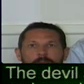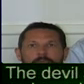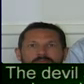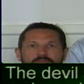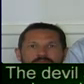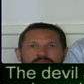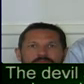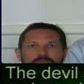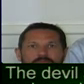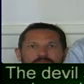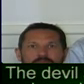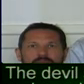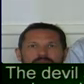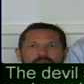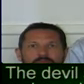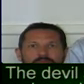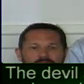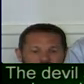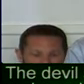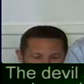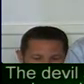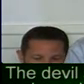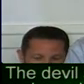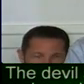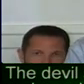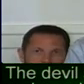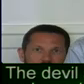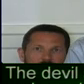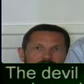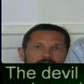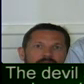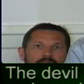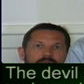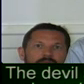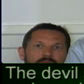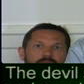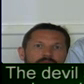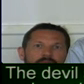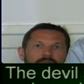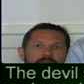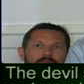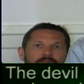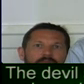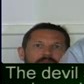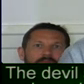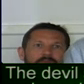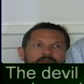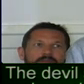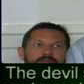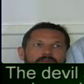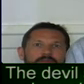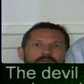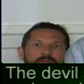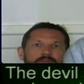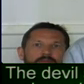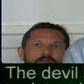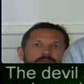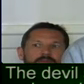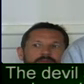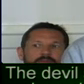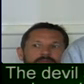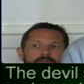splendor. The devil said, "If you will bow down and worship me, I will give you all these